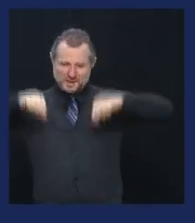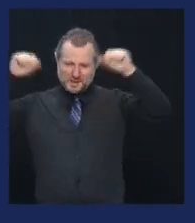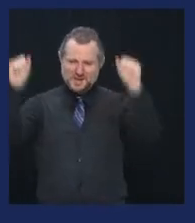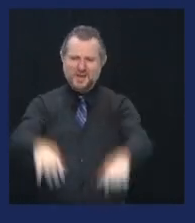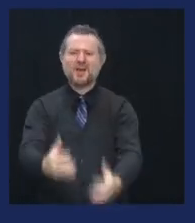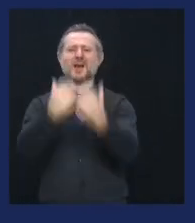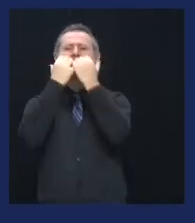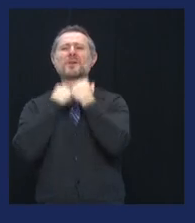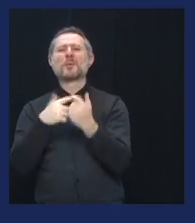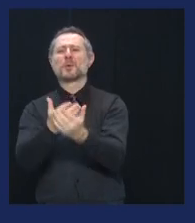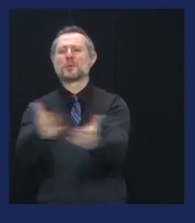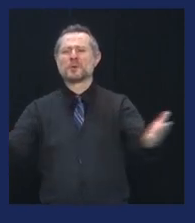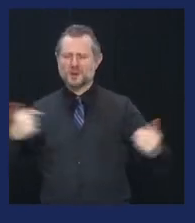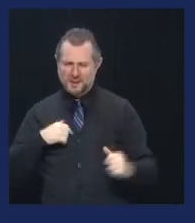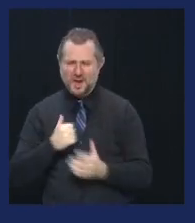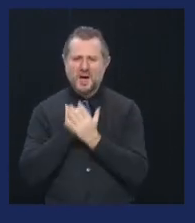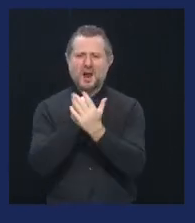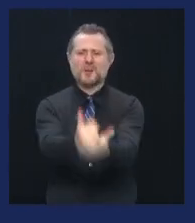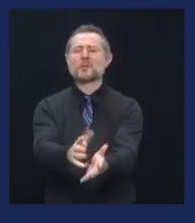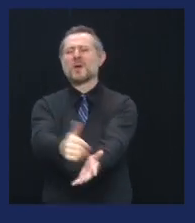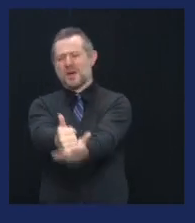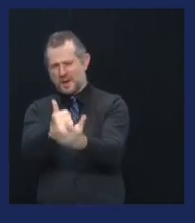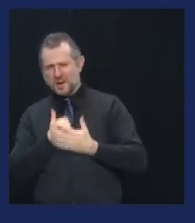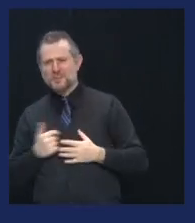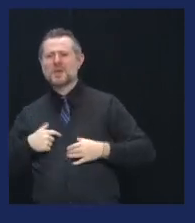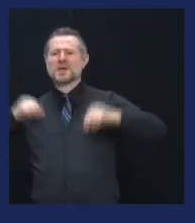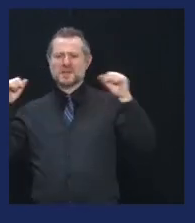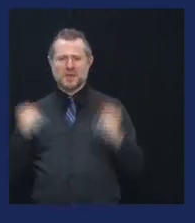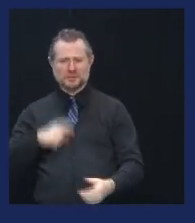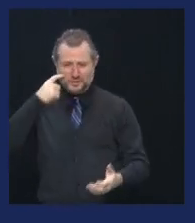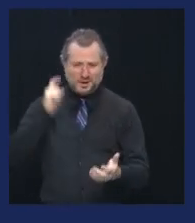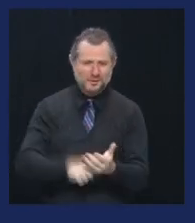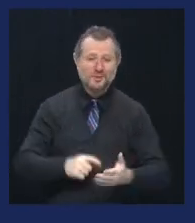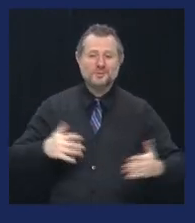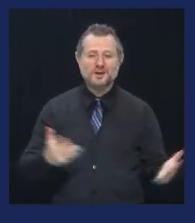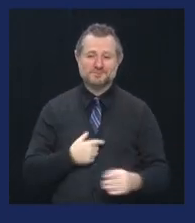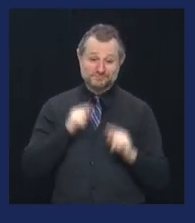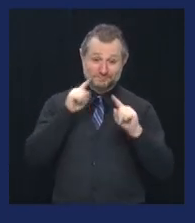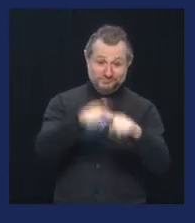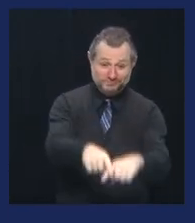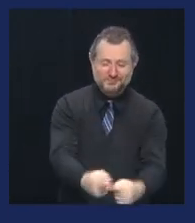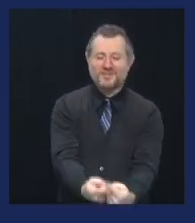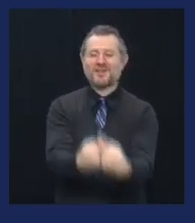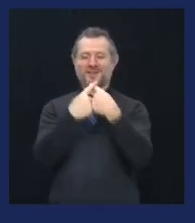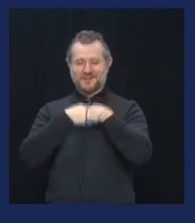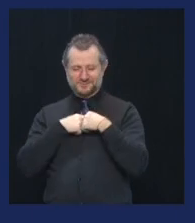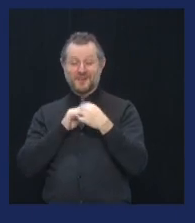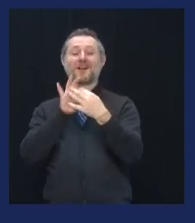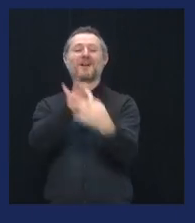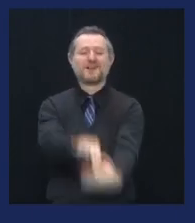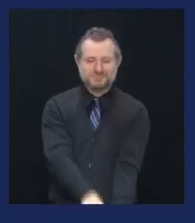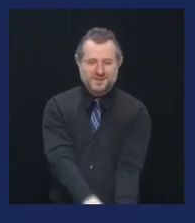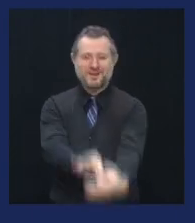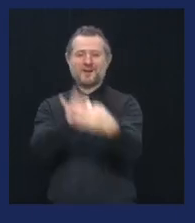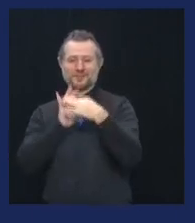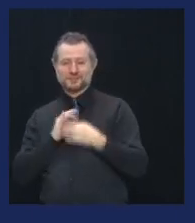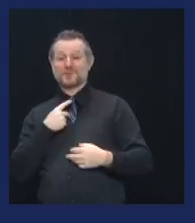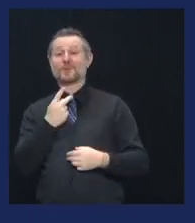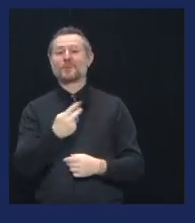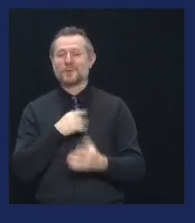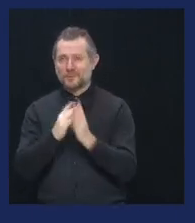each other, and we can recognize our interconnection and our relationship, that we are one community and one